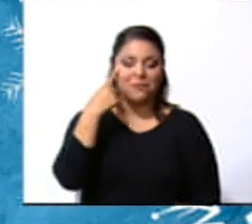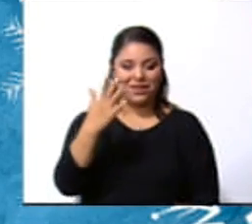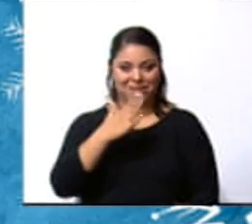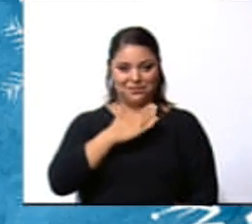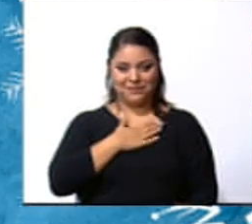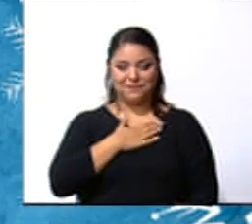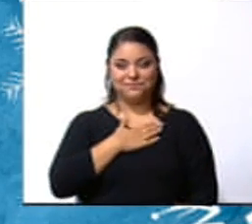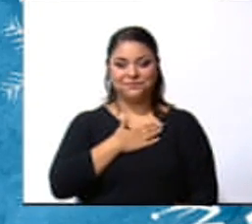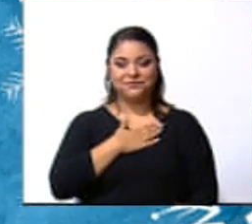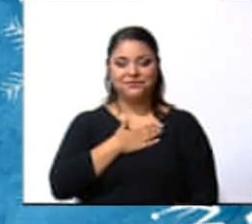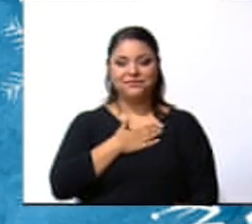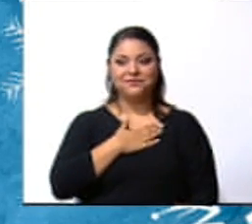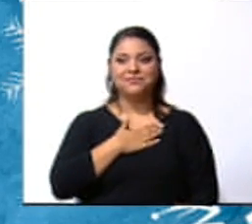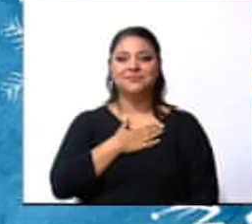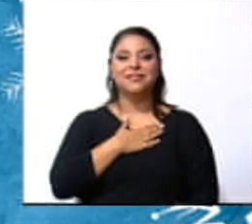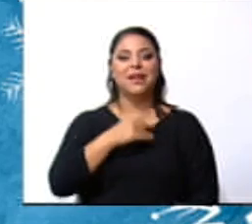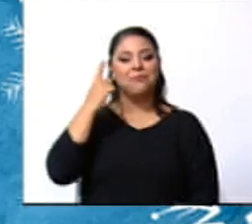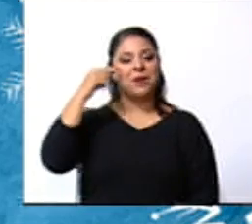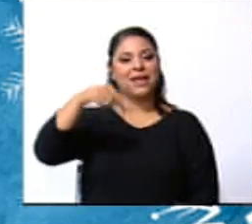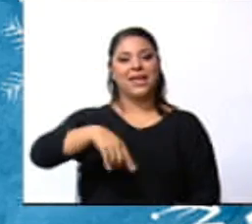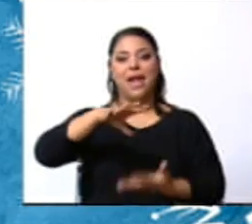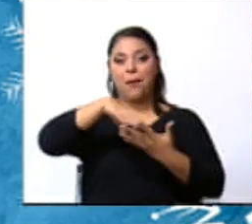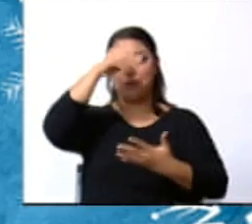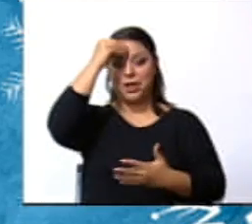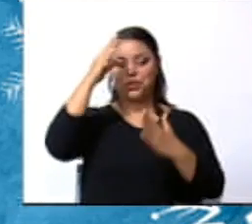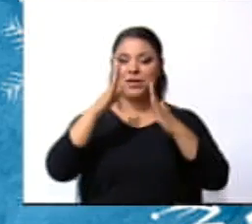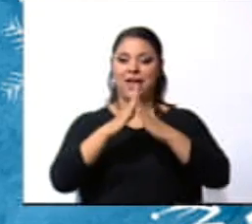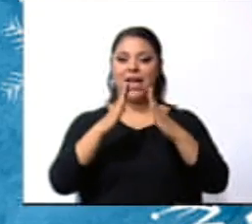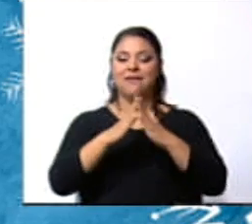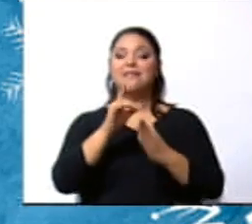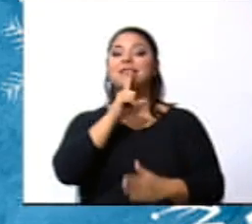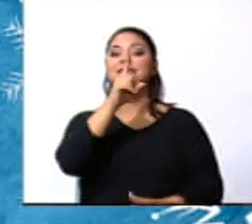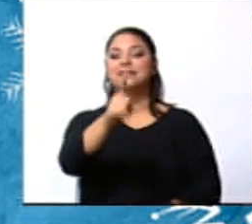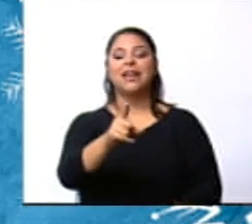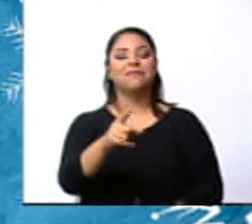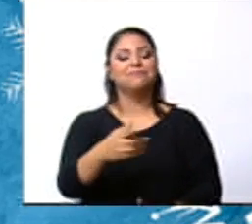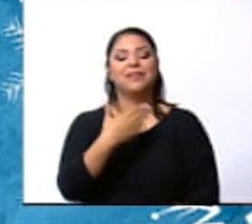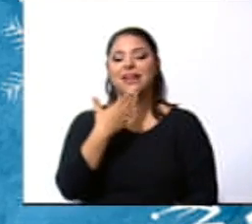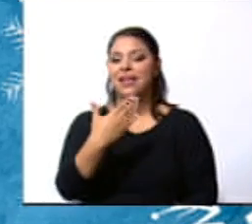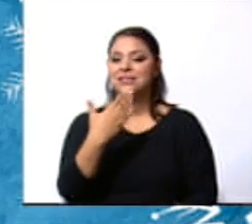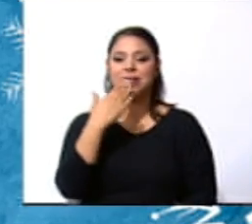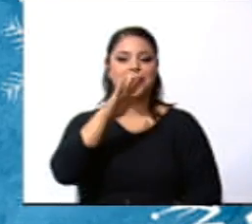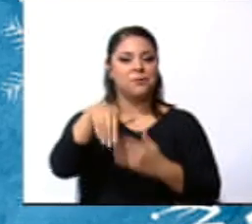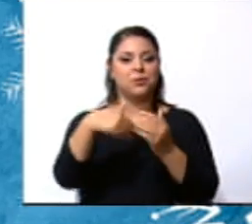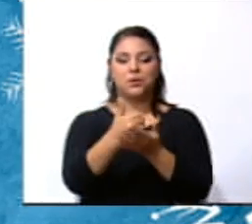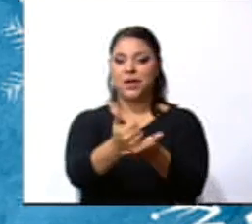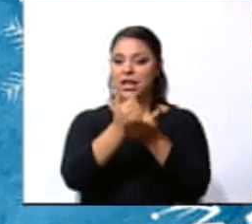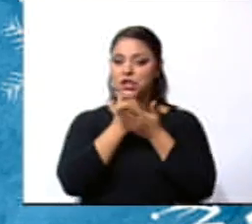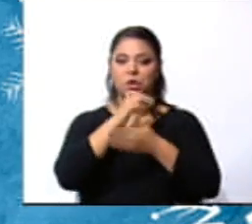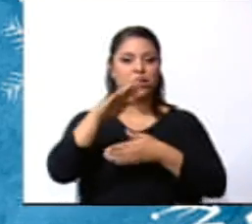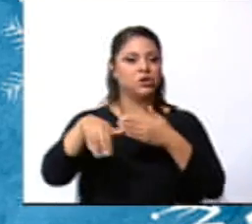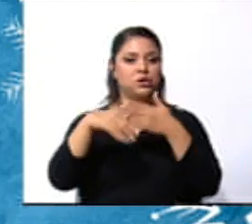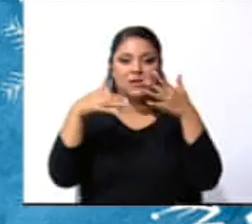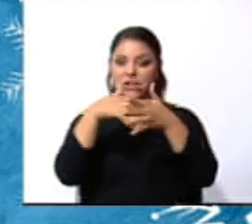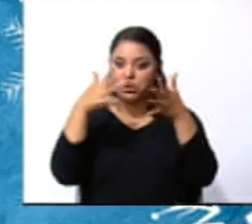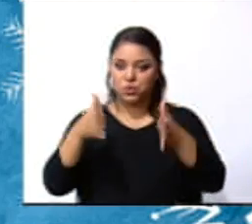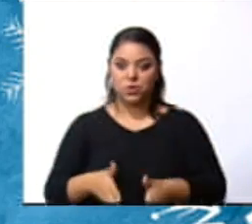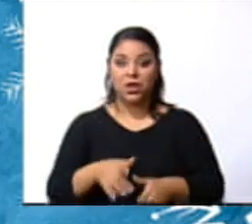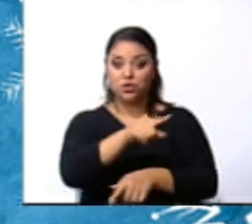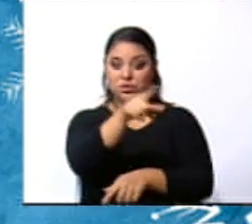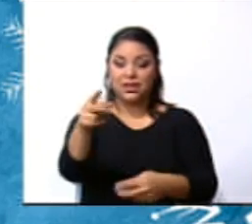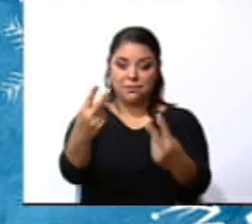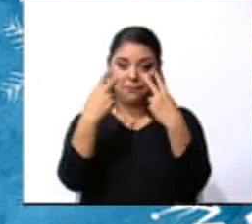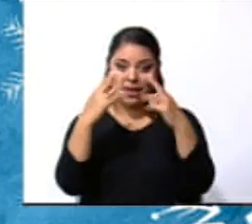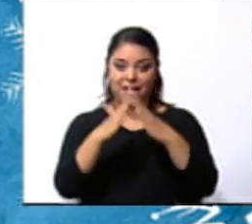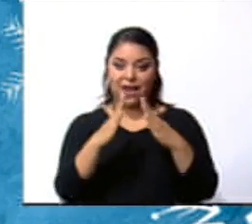being at Learning at Home. We really appreciate all your help, all the students watching at home, the